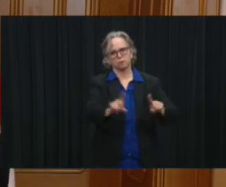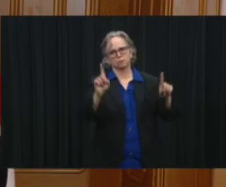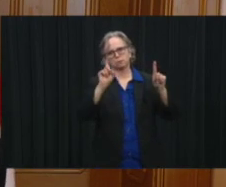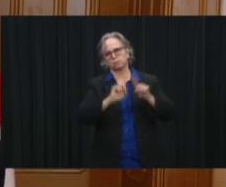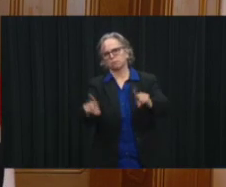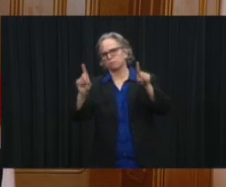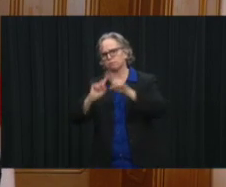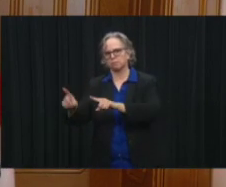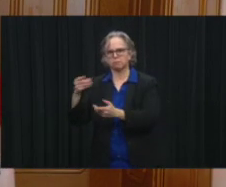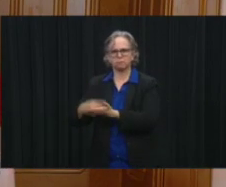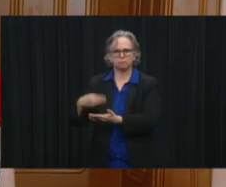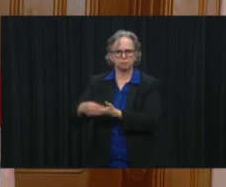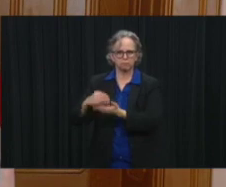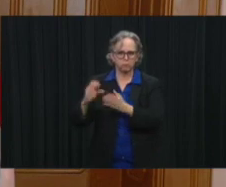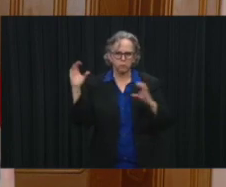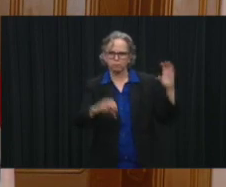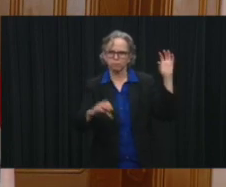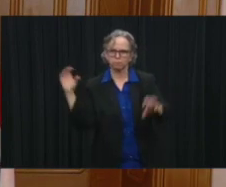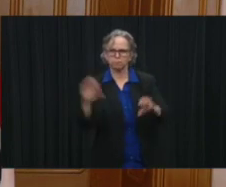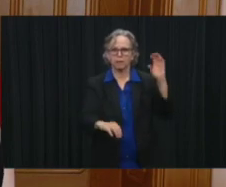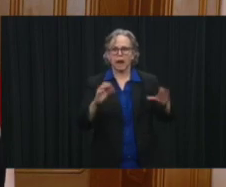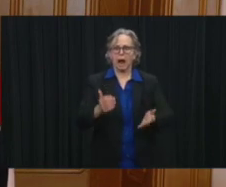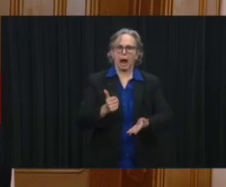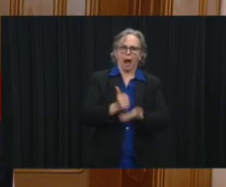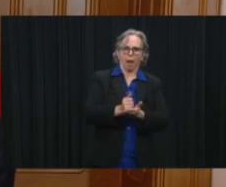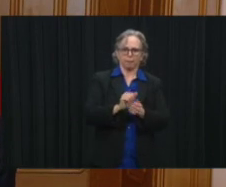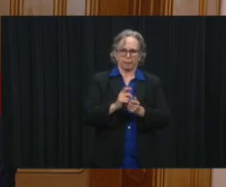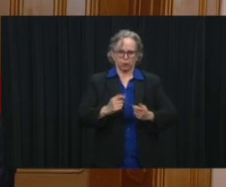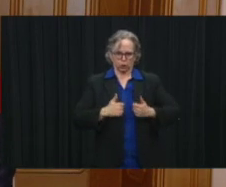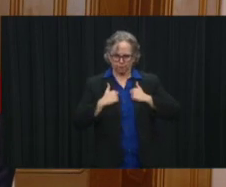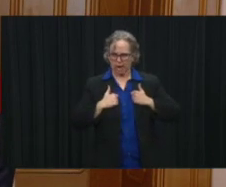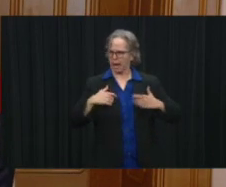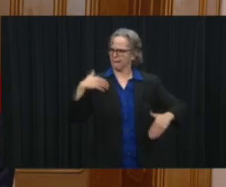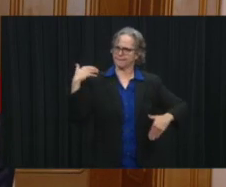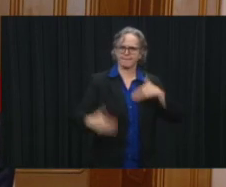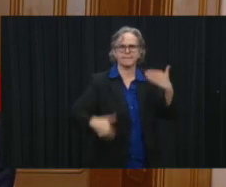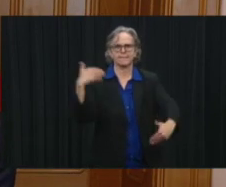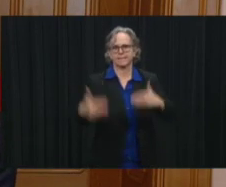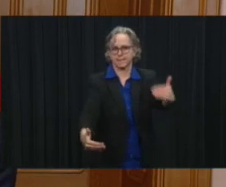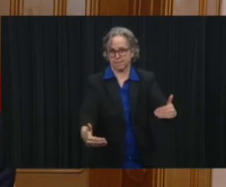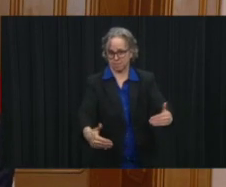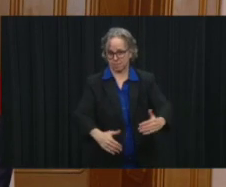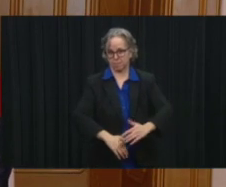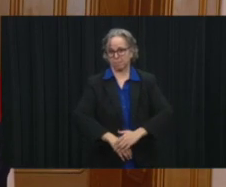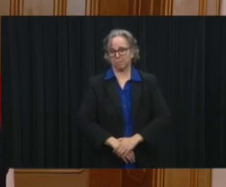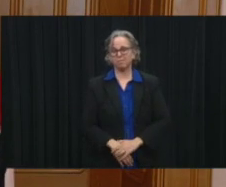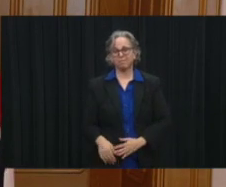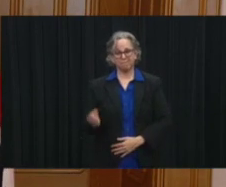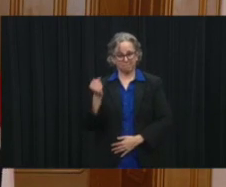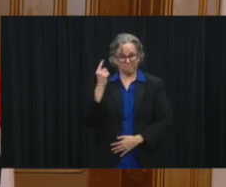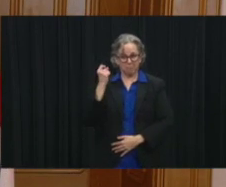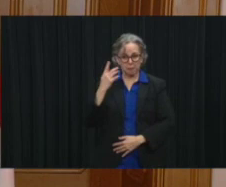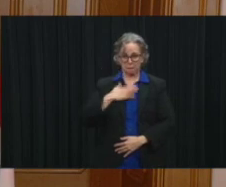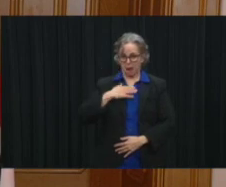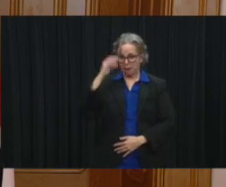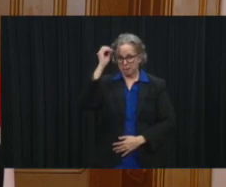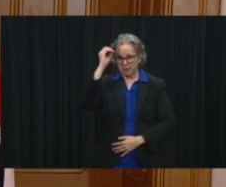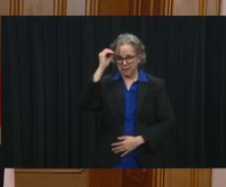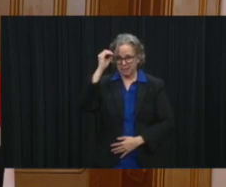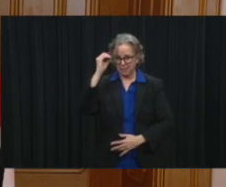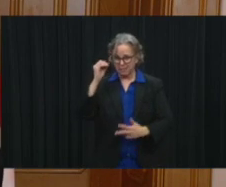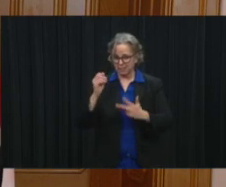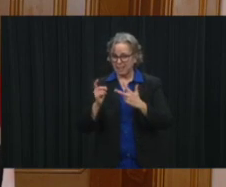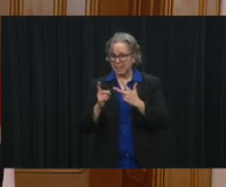But again, in my view, the most important part of this is the healthcare part. If we don't set up a robust system